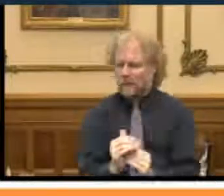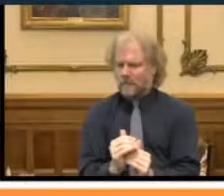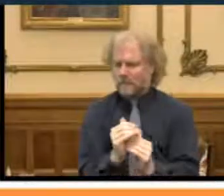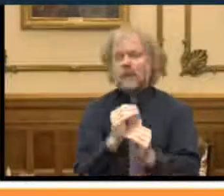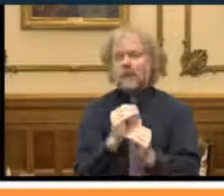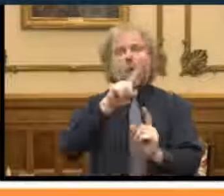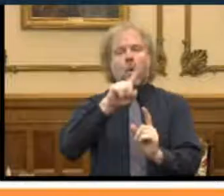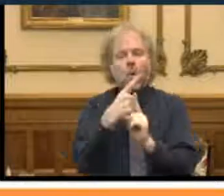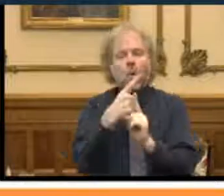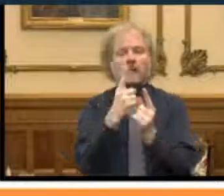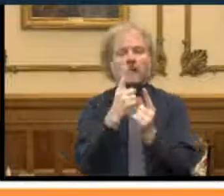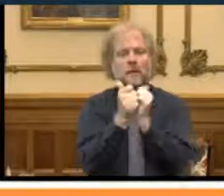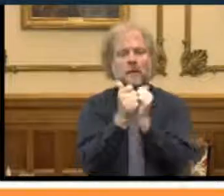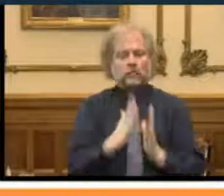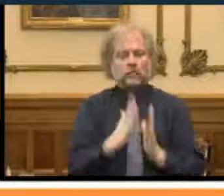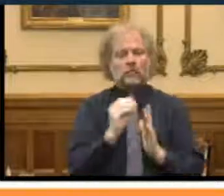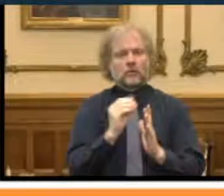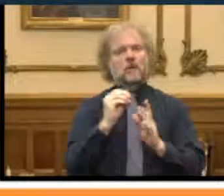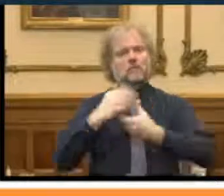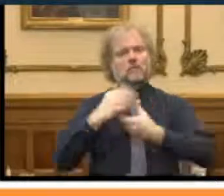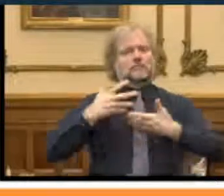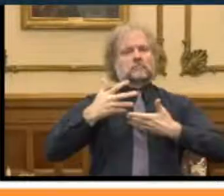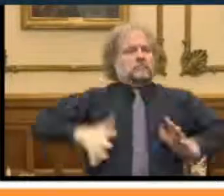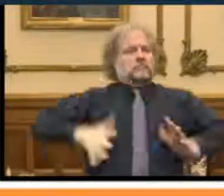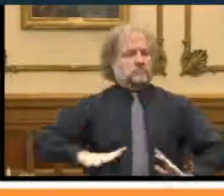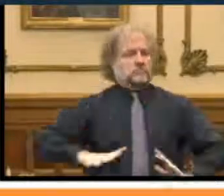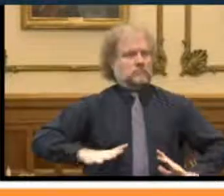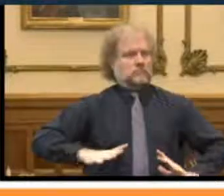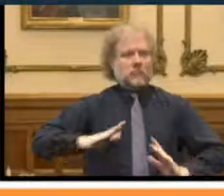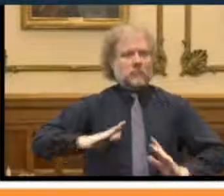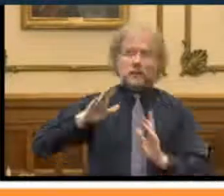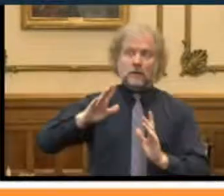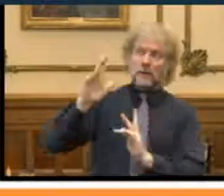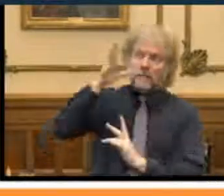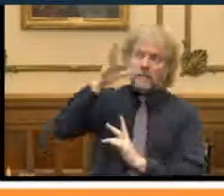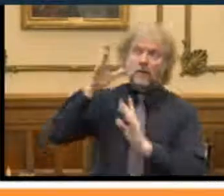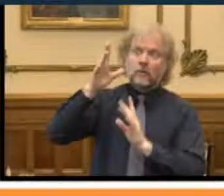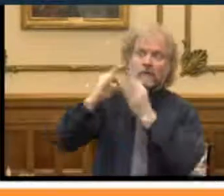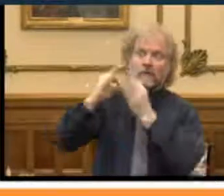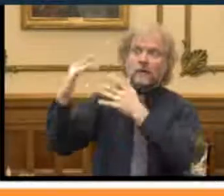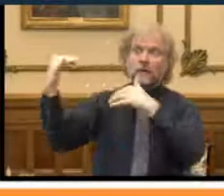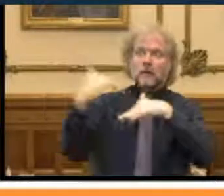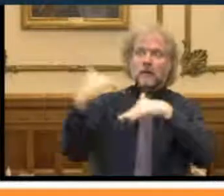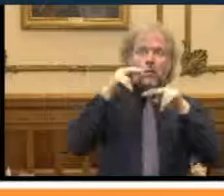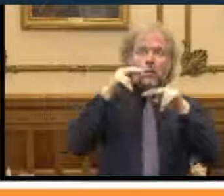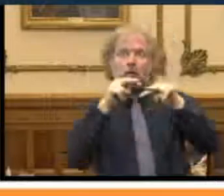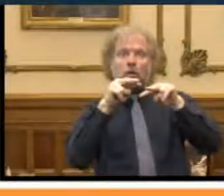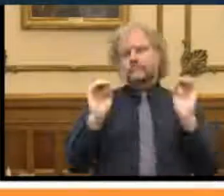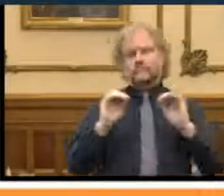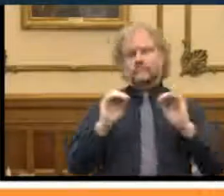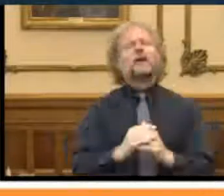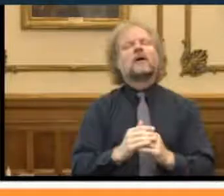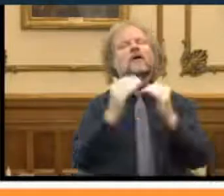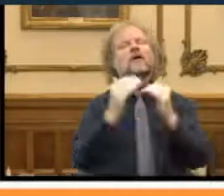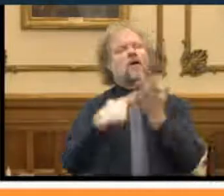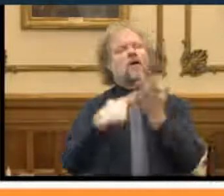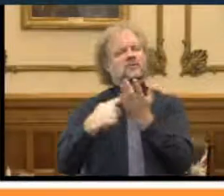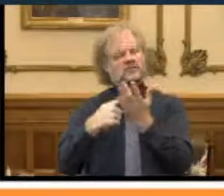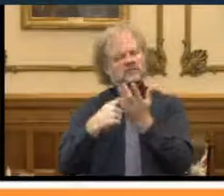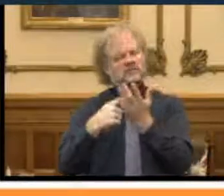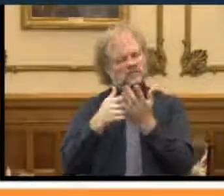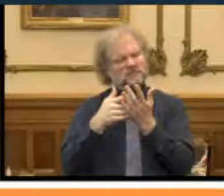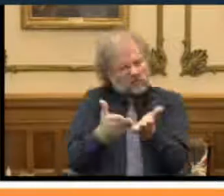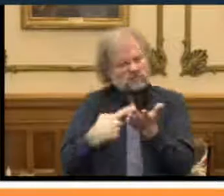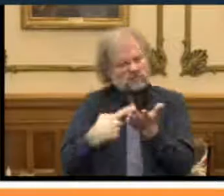competitors and participants potentially only, with no in-person attendees. We also recommend discussions with parents about limiting